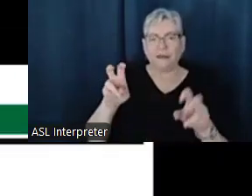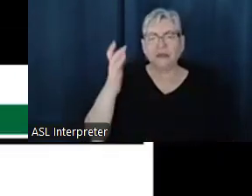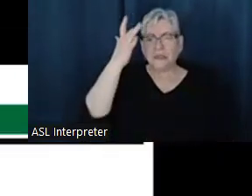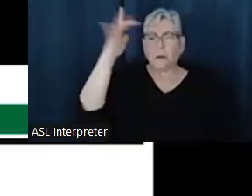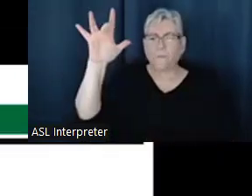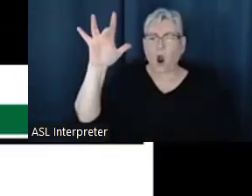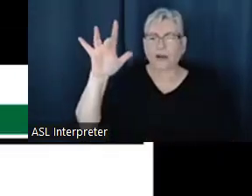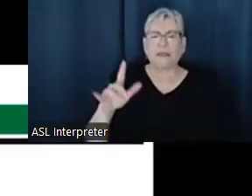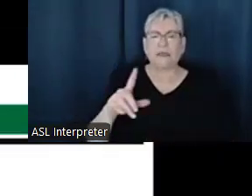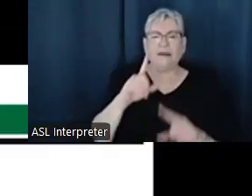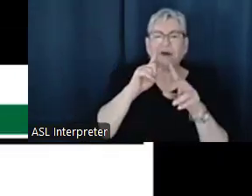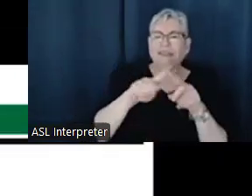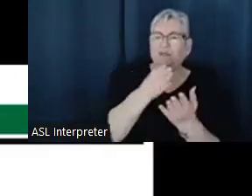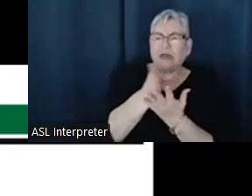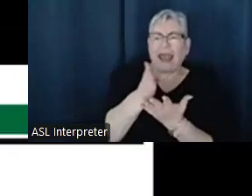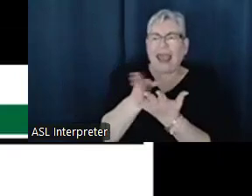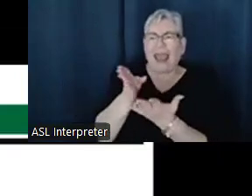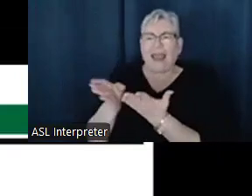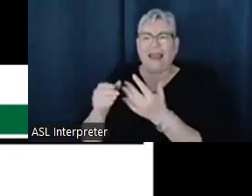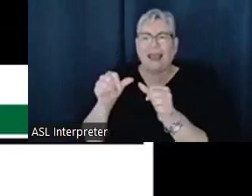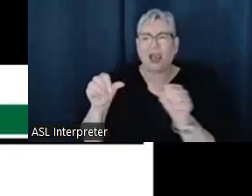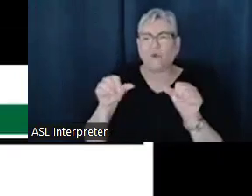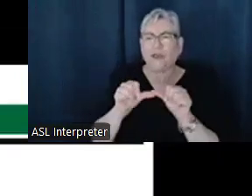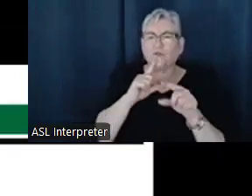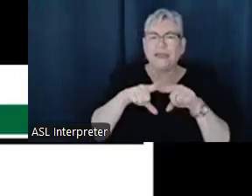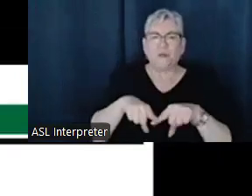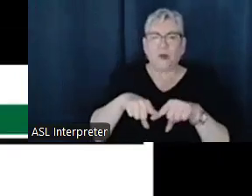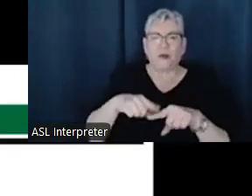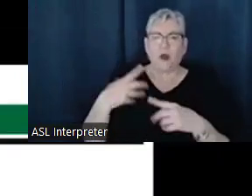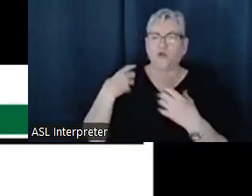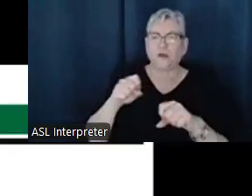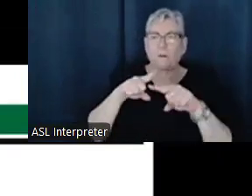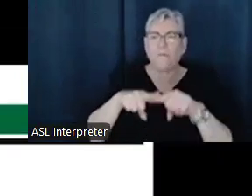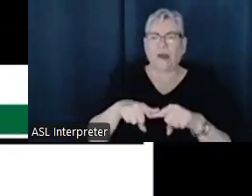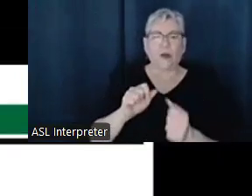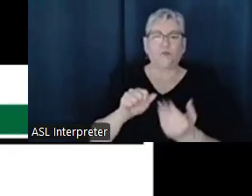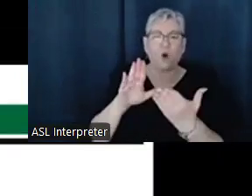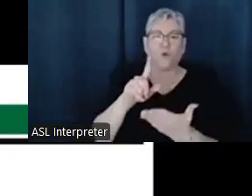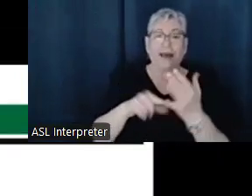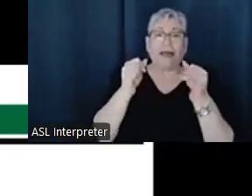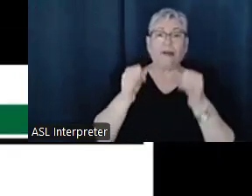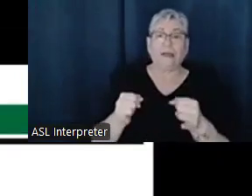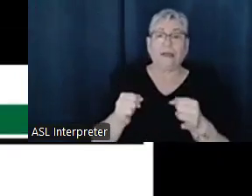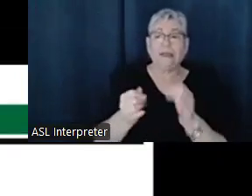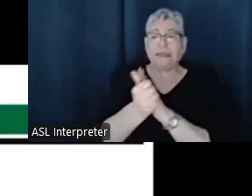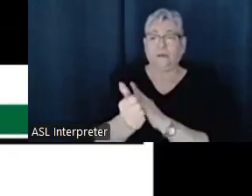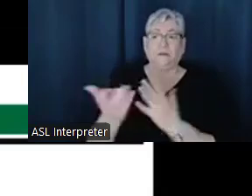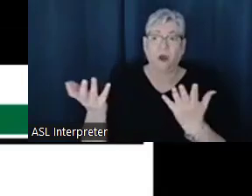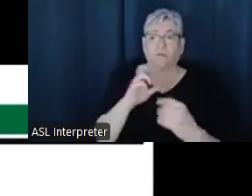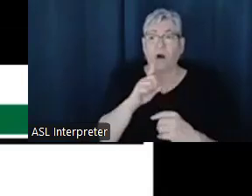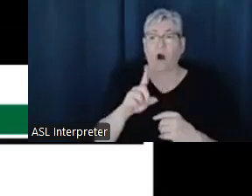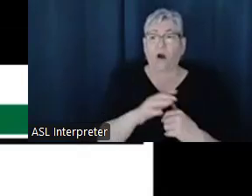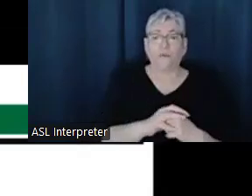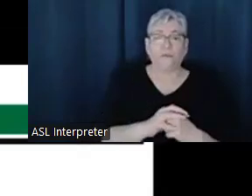different areas, depending again on that strength-based approach and what an individual's skills are. So we also